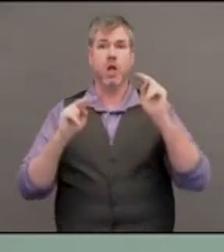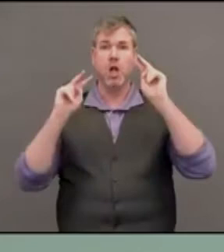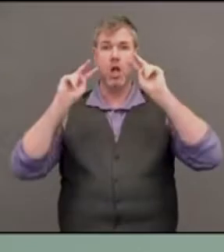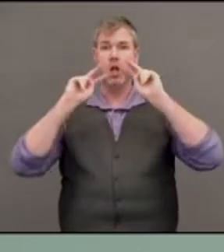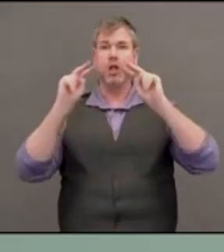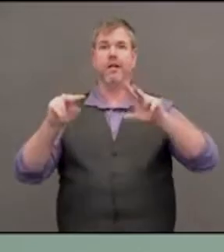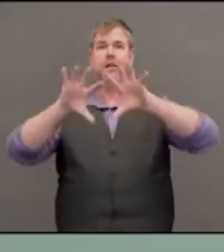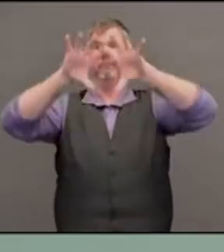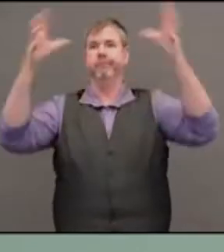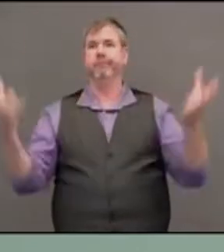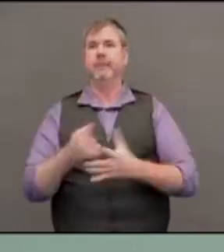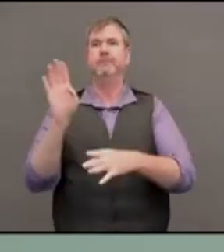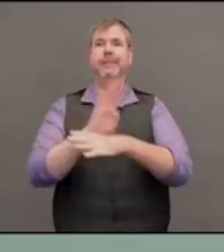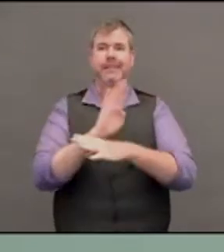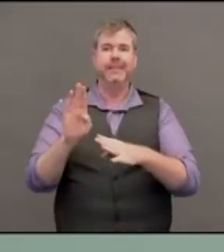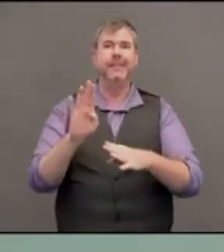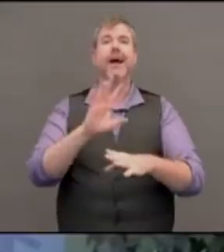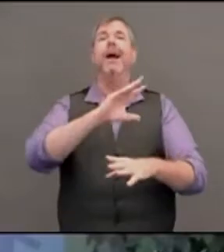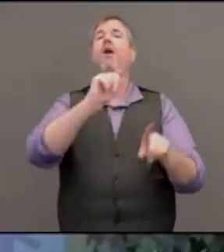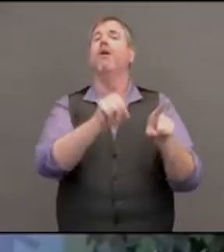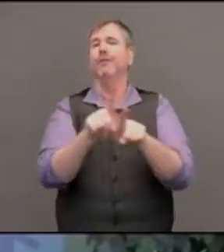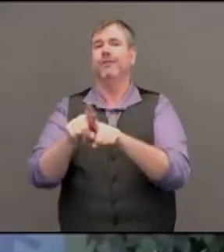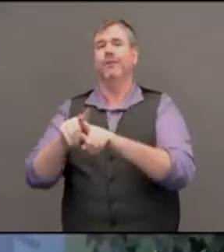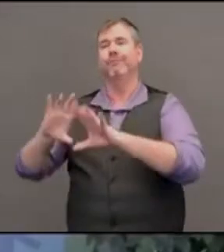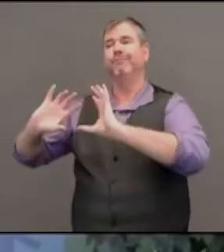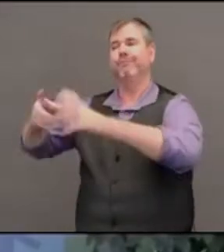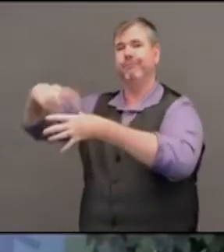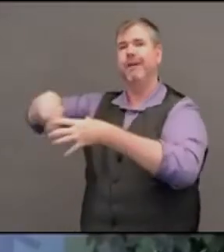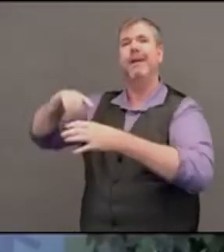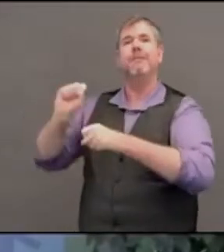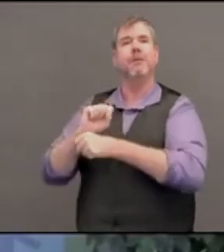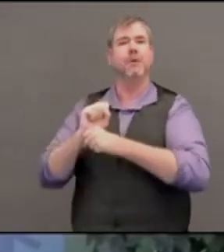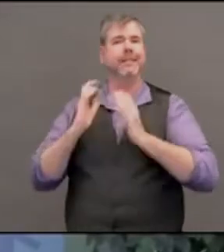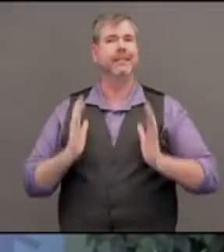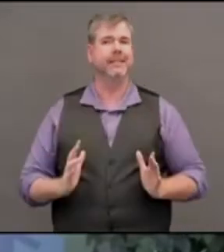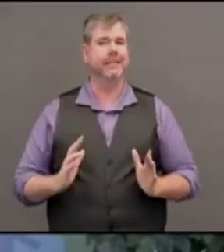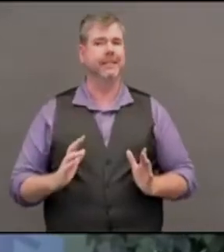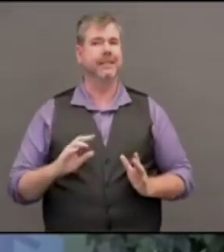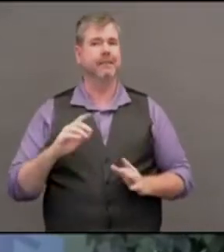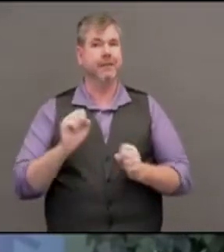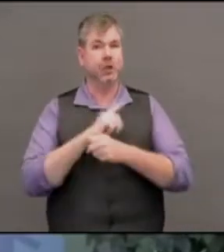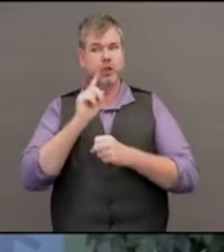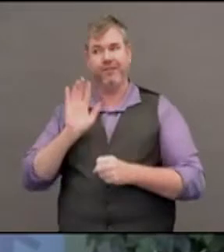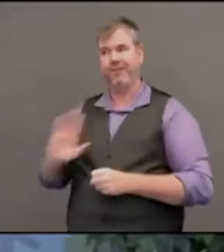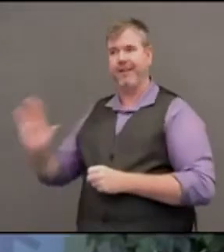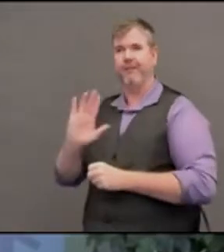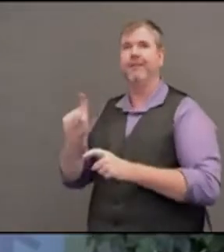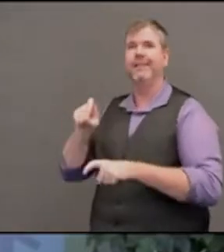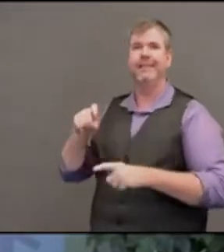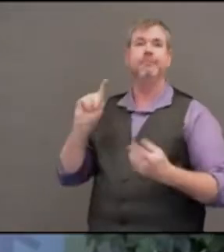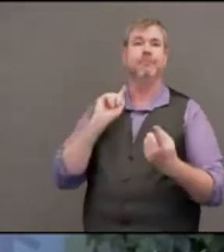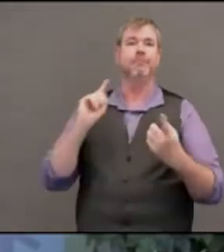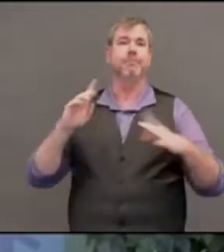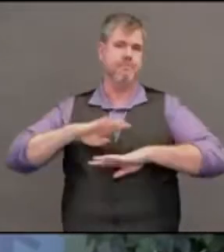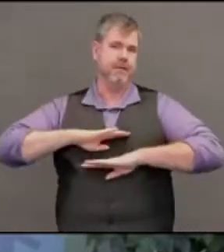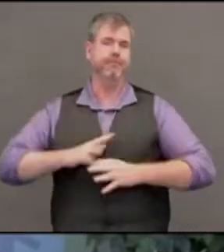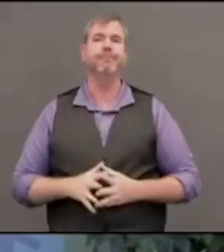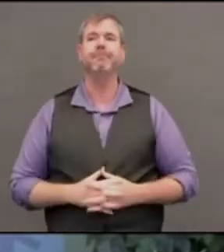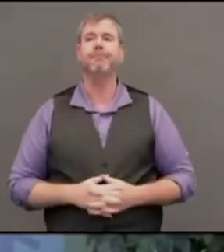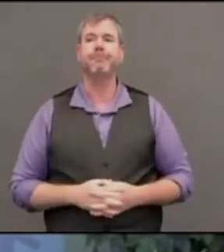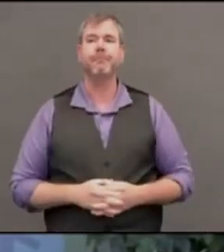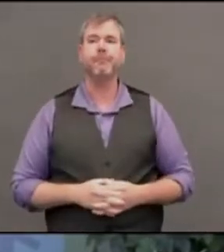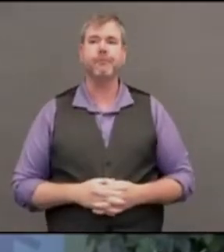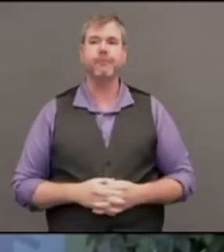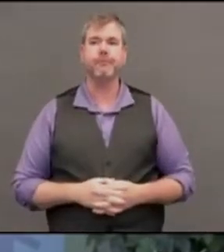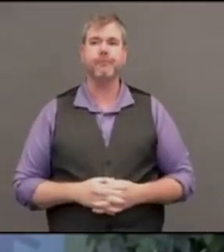individual needs are being met as well. So are the business owners receptive to you all? I know it can be Yeah. pretty difficult because some of the businesses